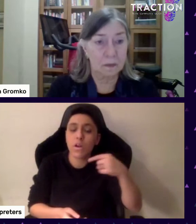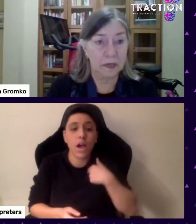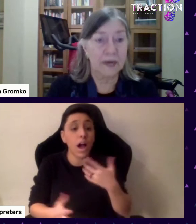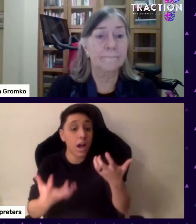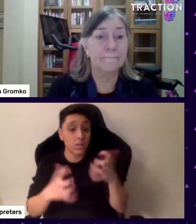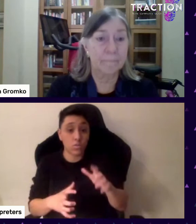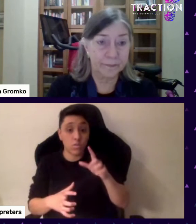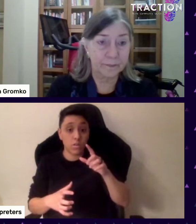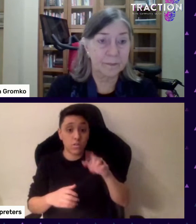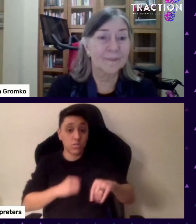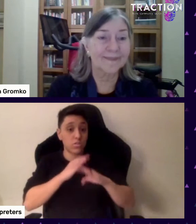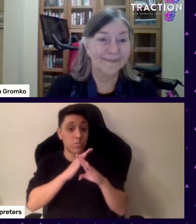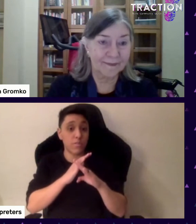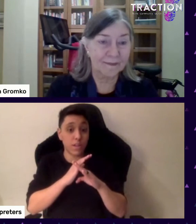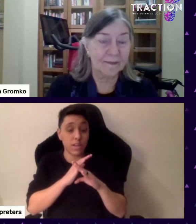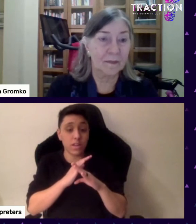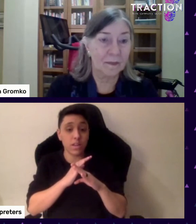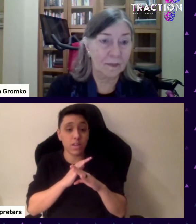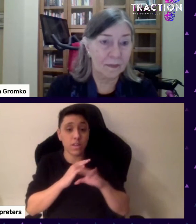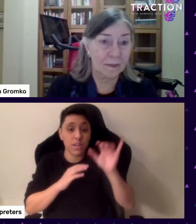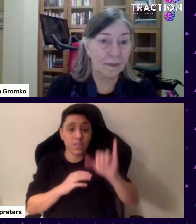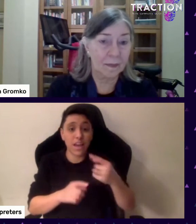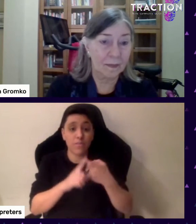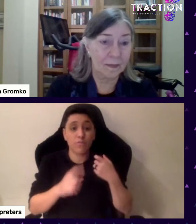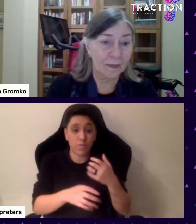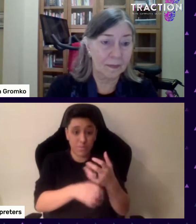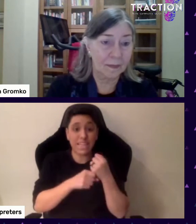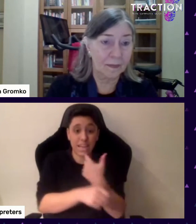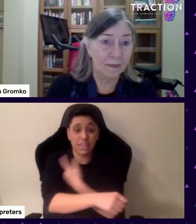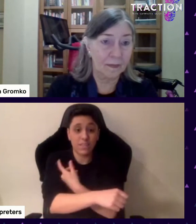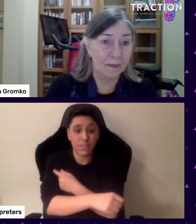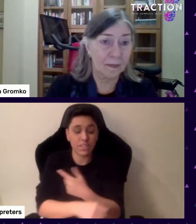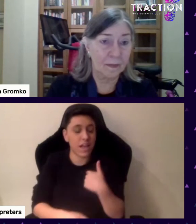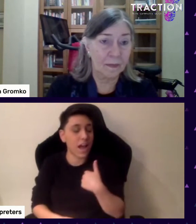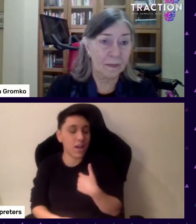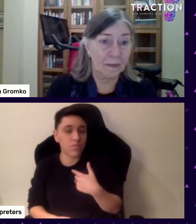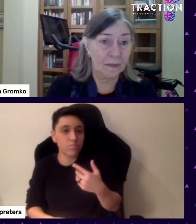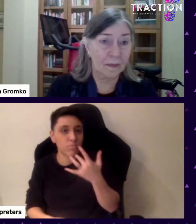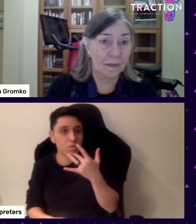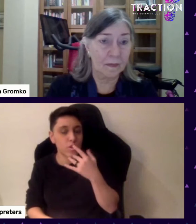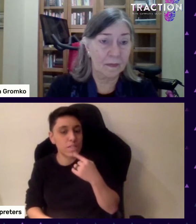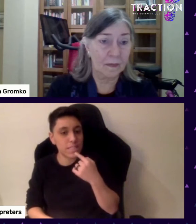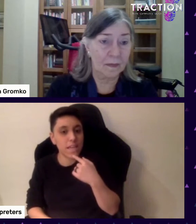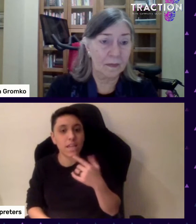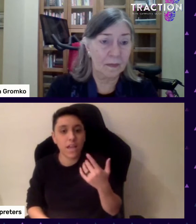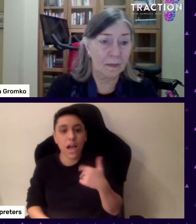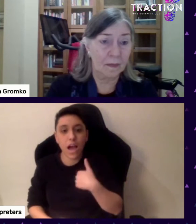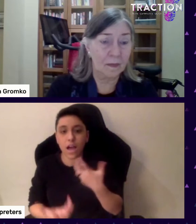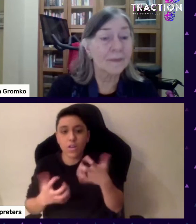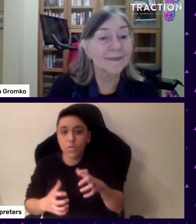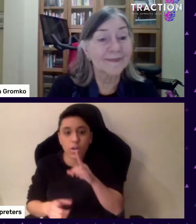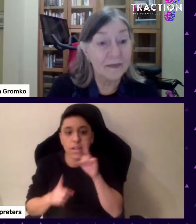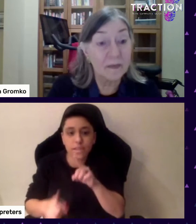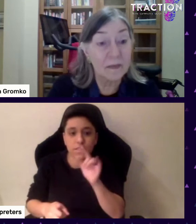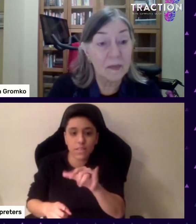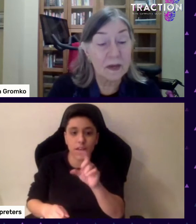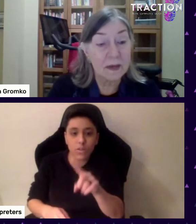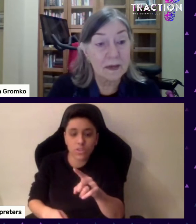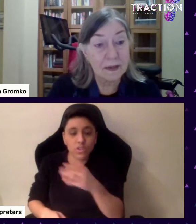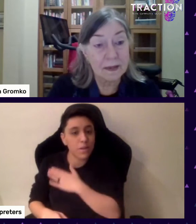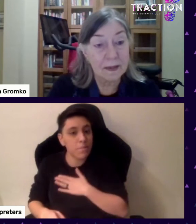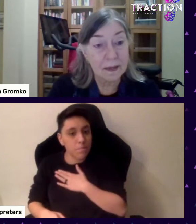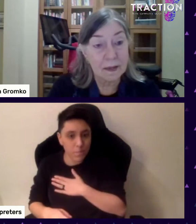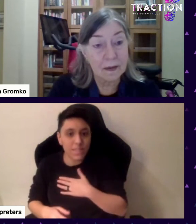vaccine. Right. You know, I would just say, you know, I'd rather just not answer that question and please give me my shot. Let me go. And again, they